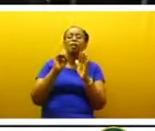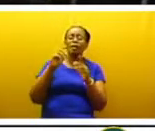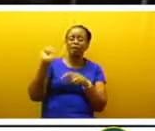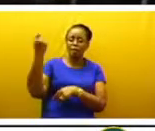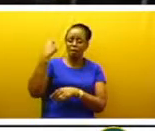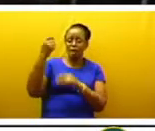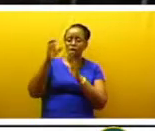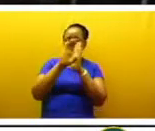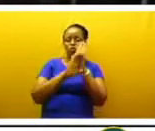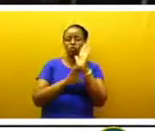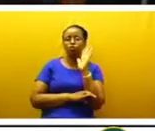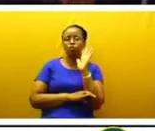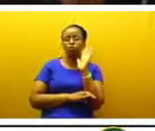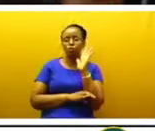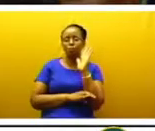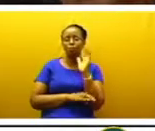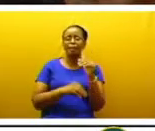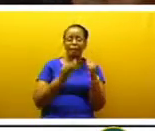86,